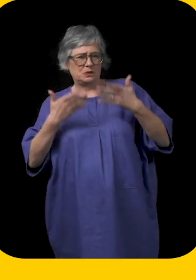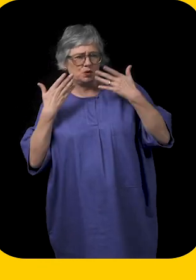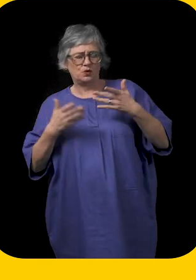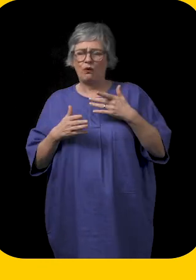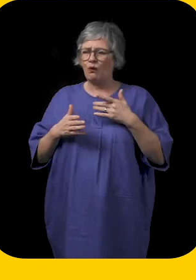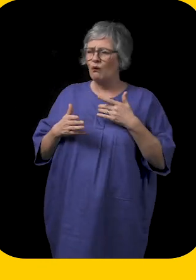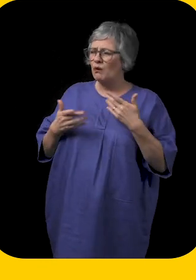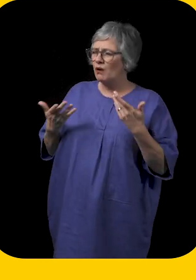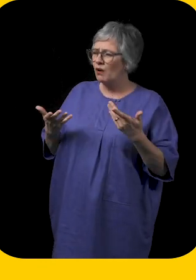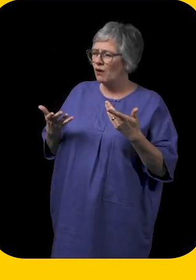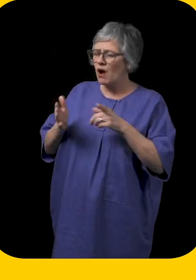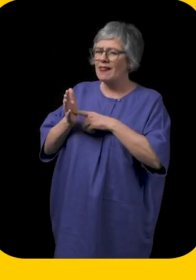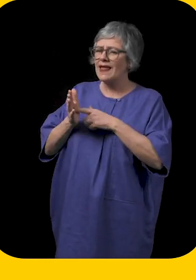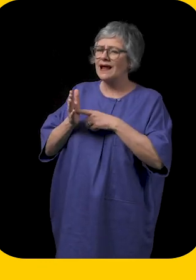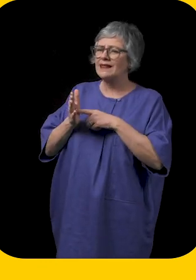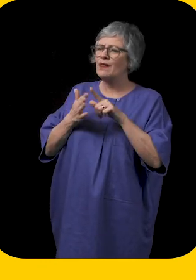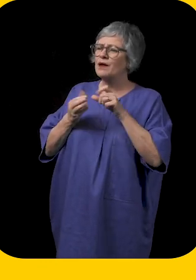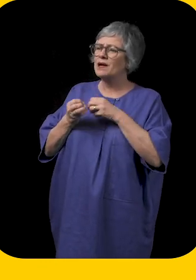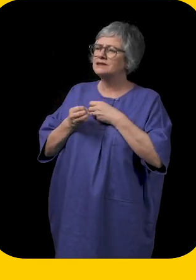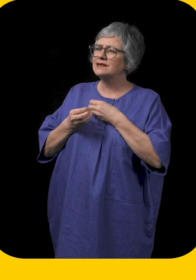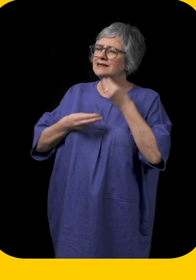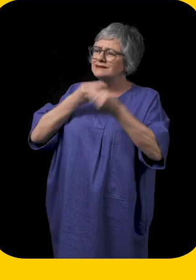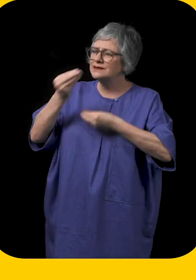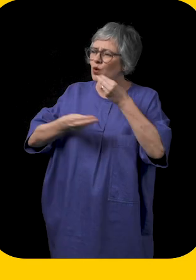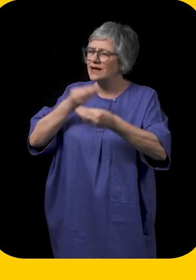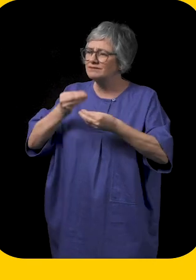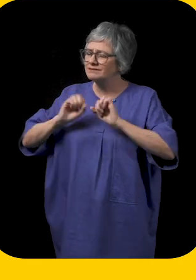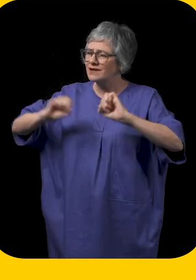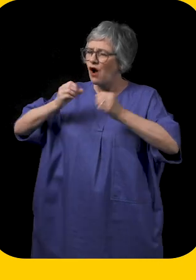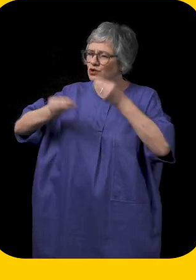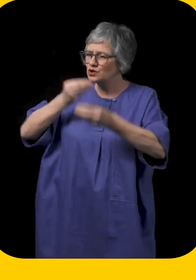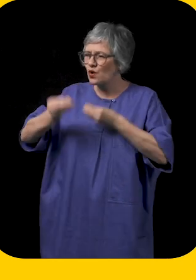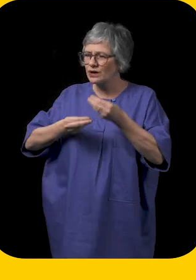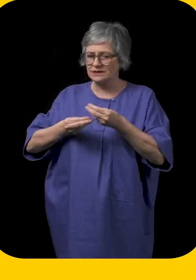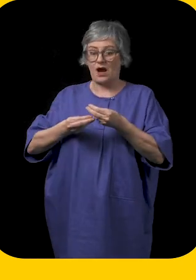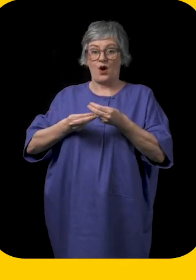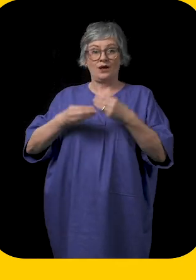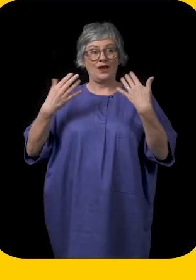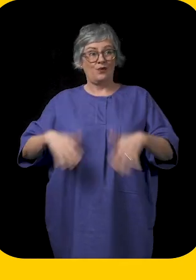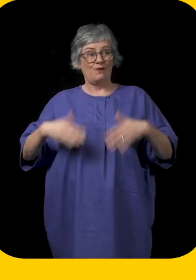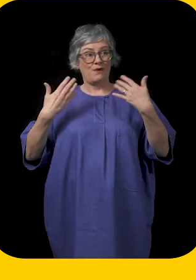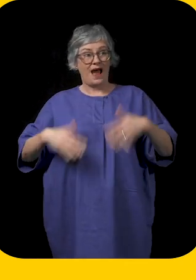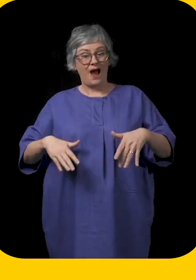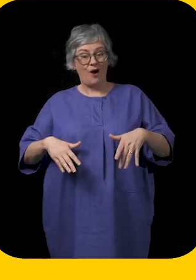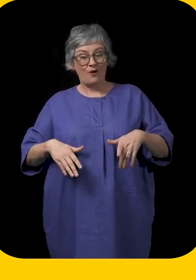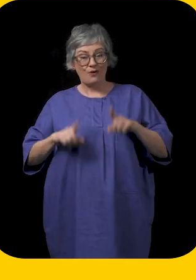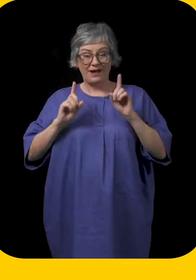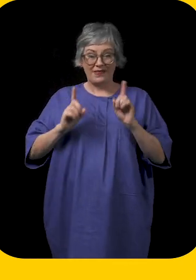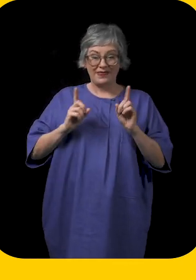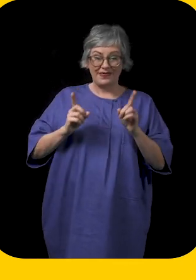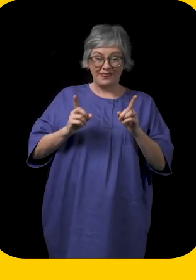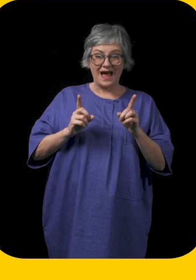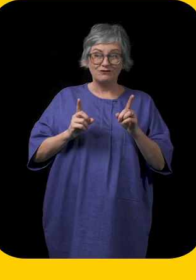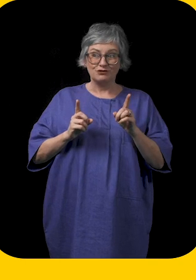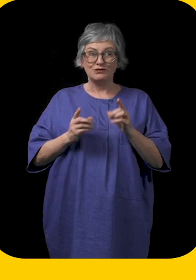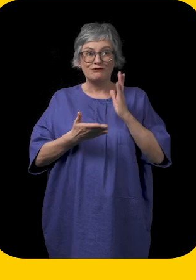then somebody was saying, oh, I don't know. And then the other person said, Leila Aboulela mentioned it in a story. And then they kind of went on, and I was like, oh,